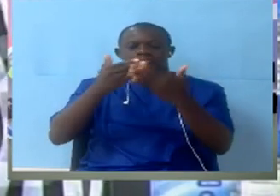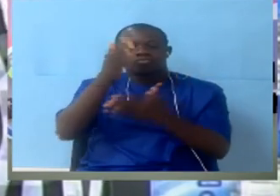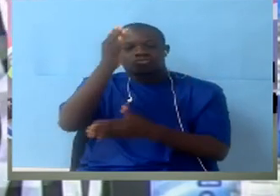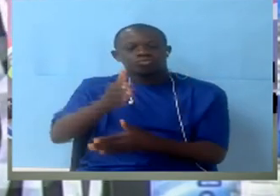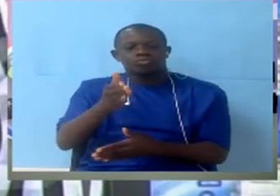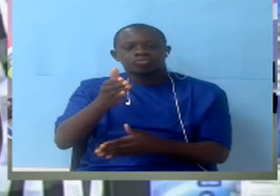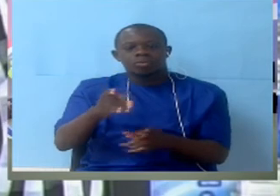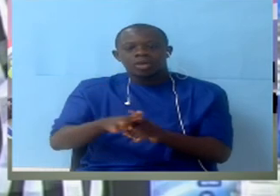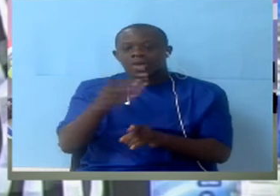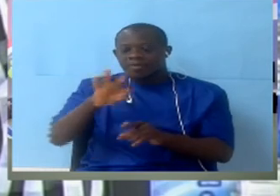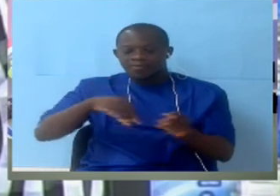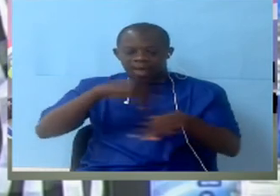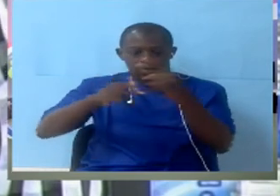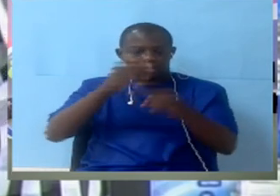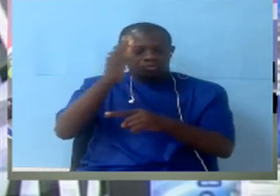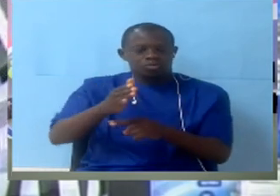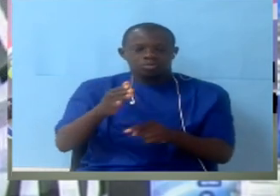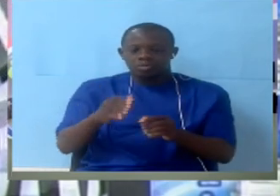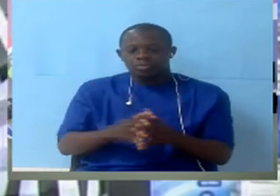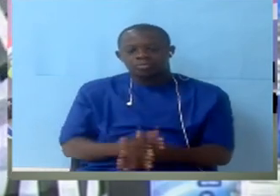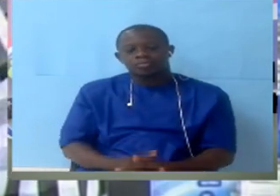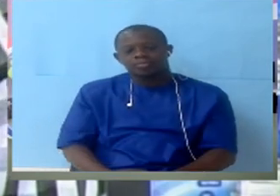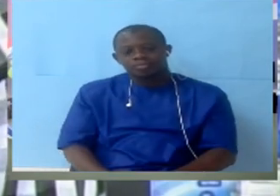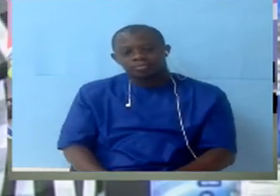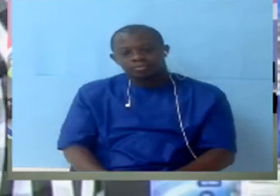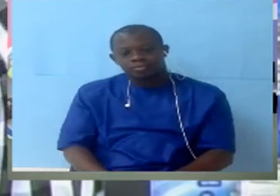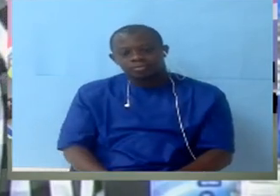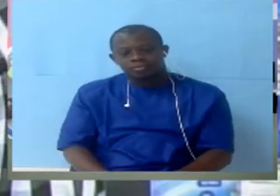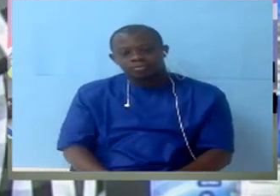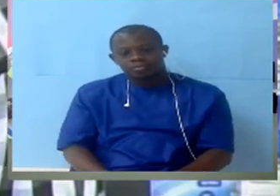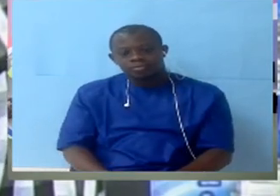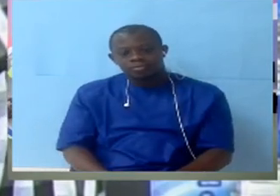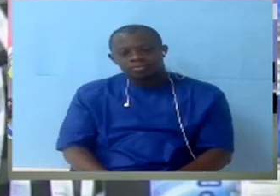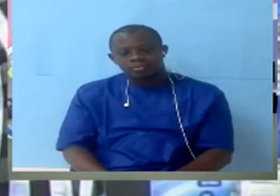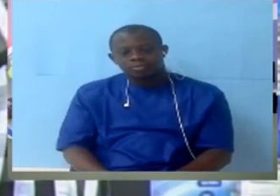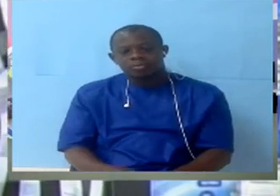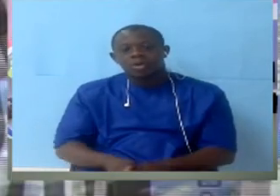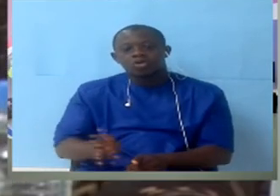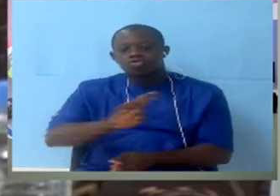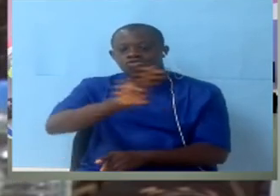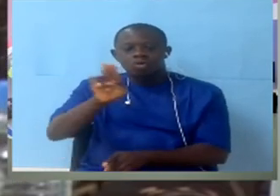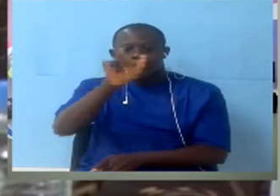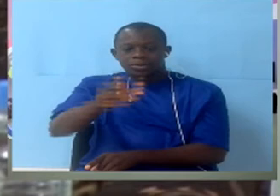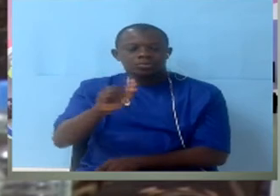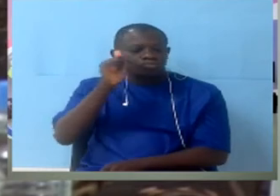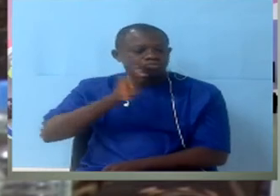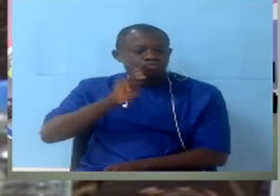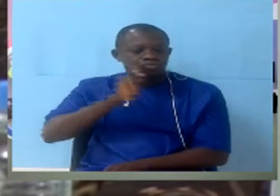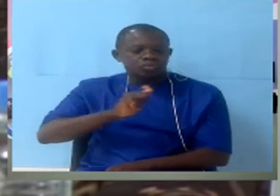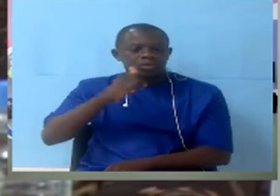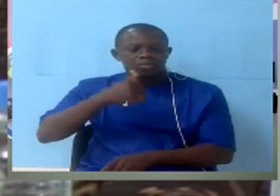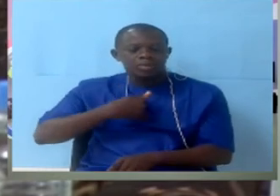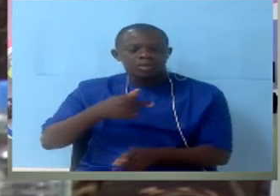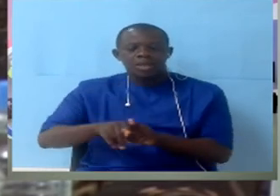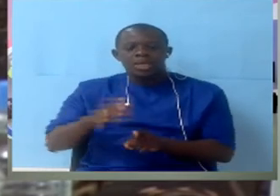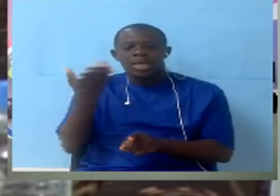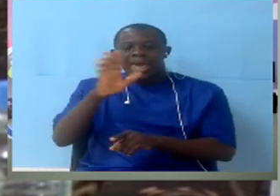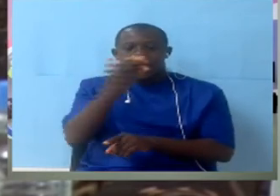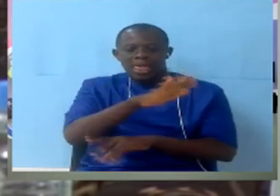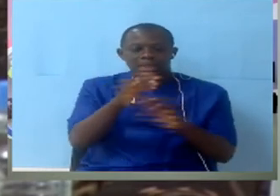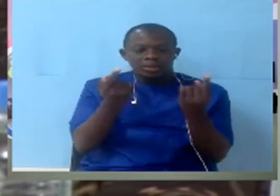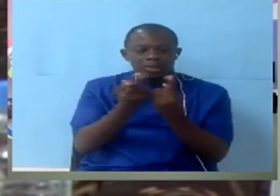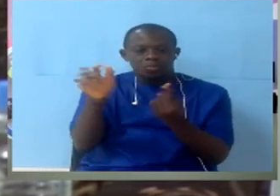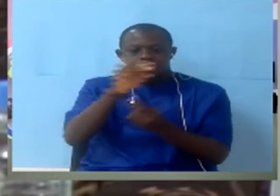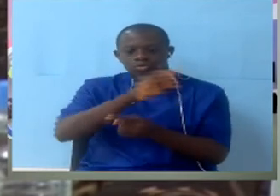it comes to the truth. And the more money can they use for them, young and in Siloman Tang or nobody will use me in anything which is